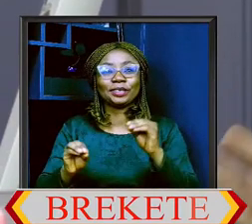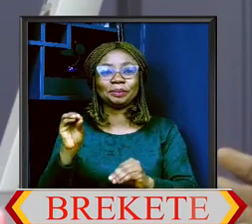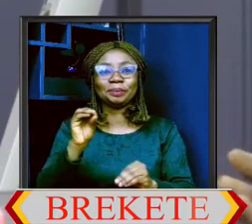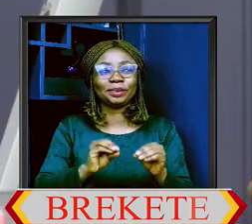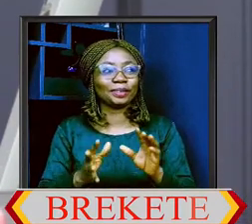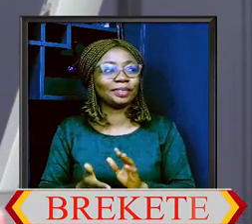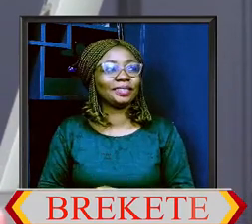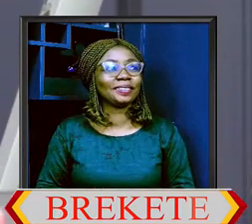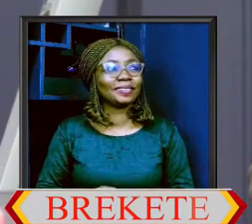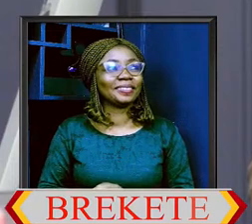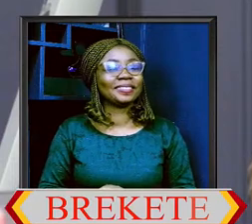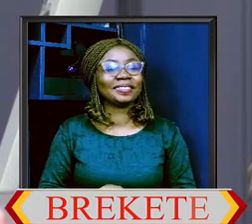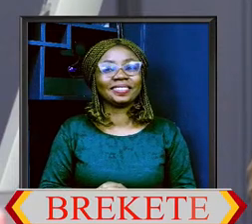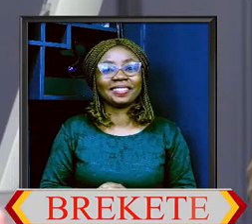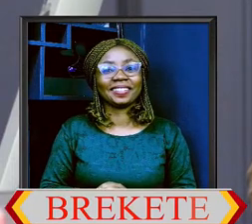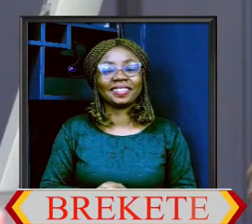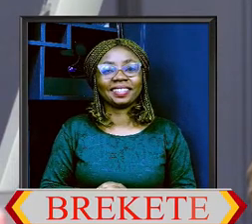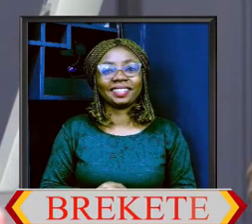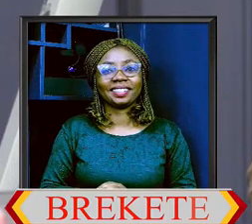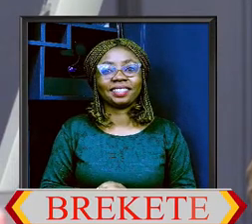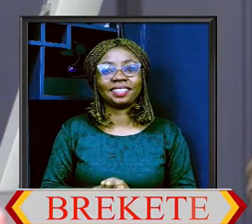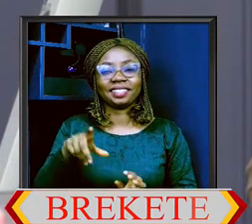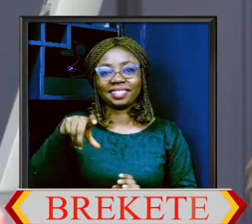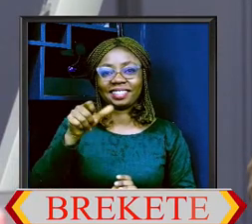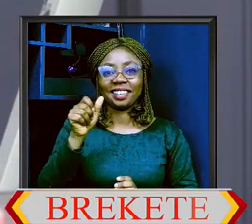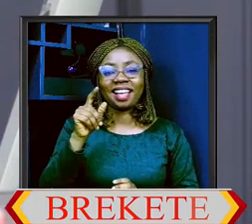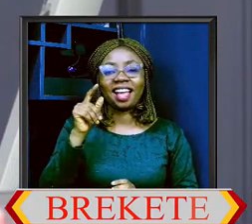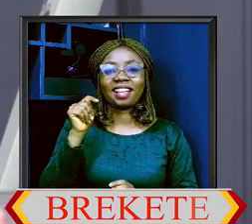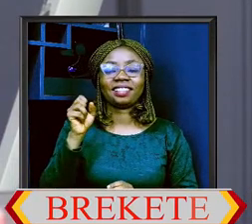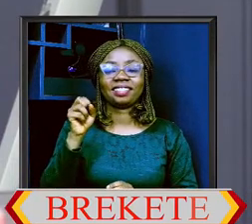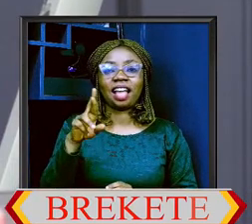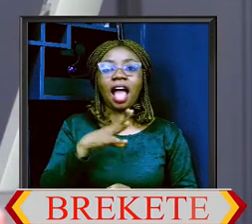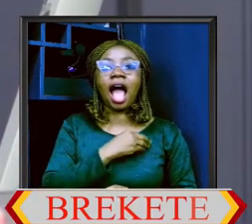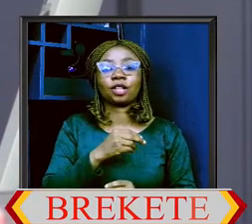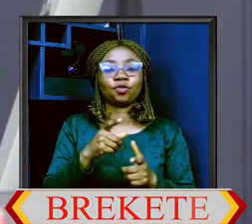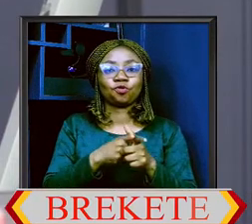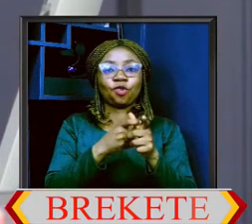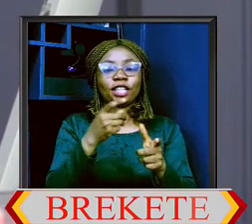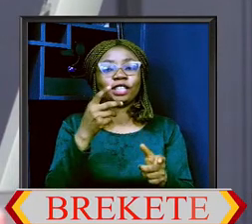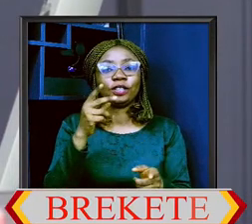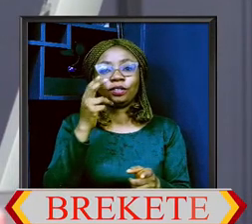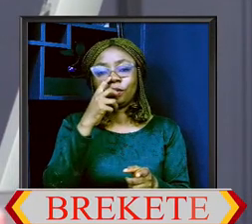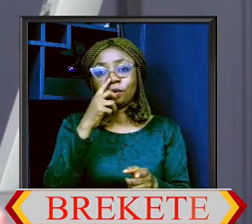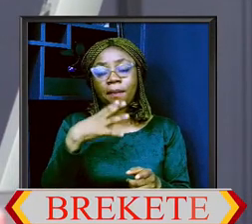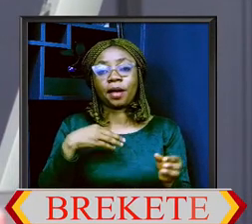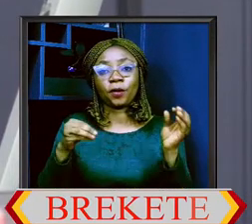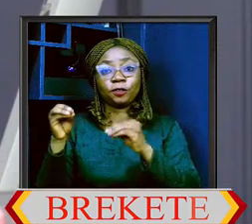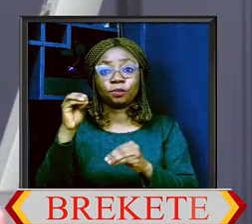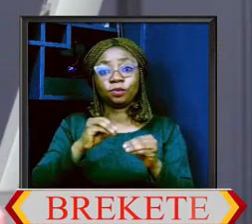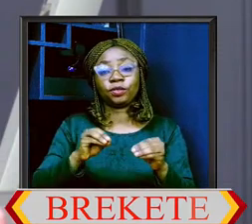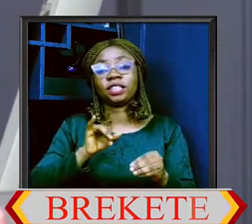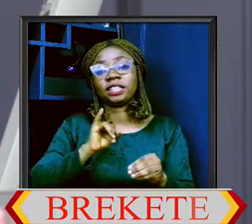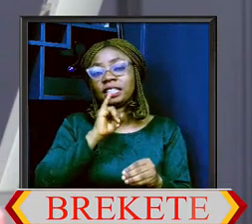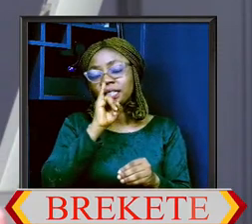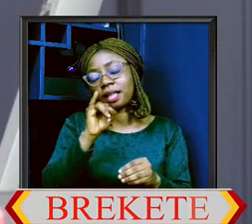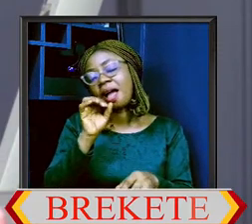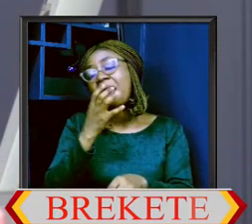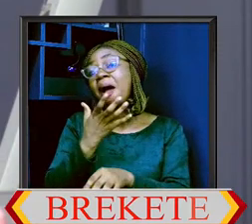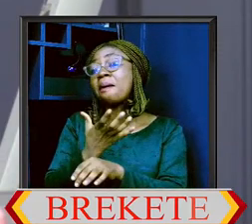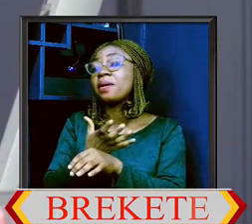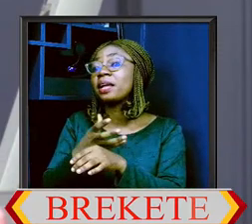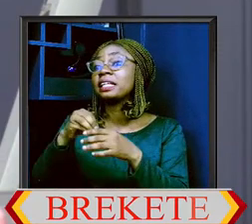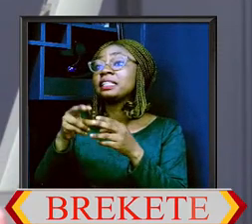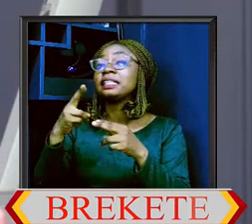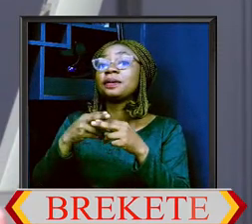nose know my contri I with the name of God yes